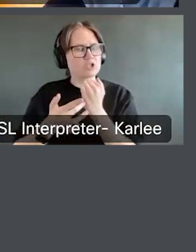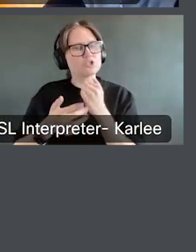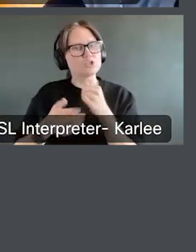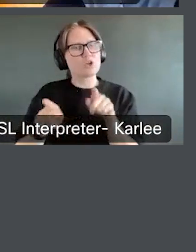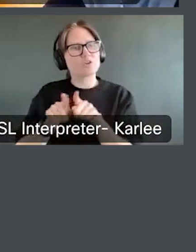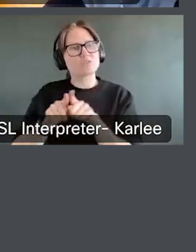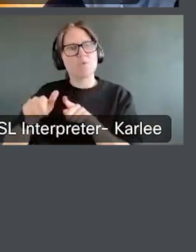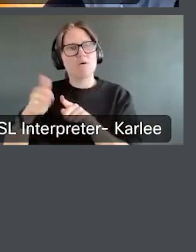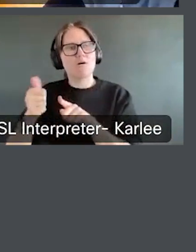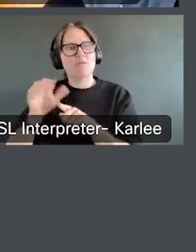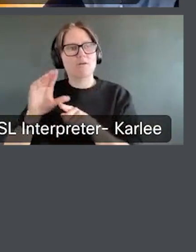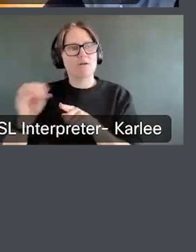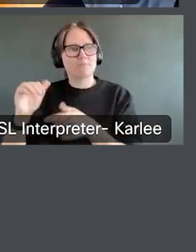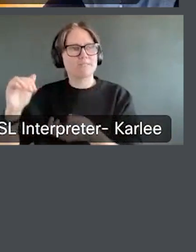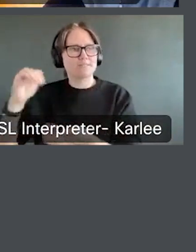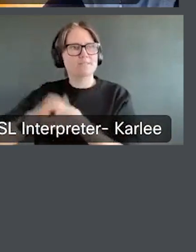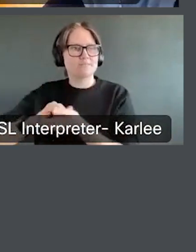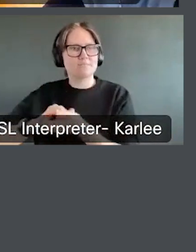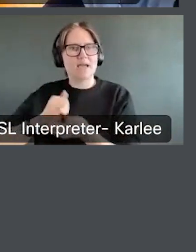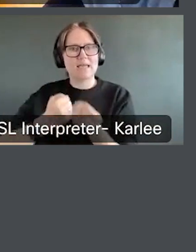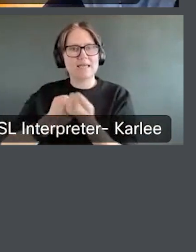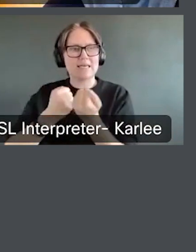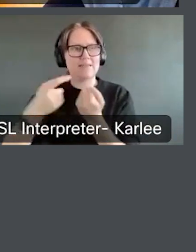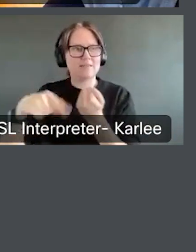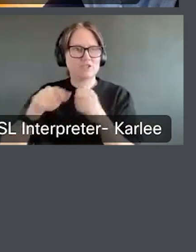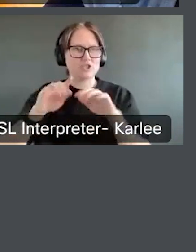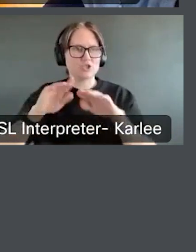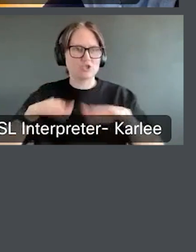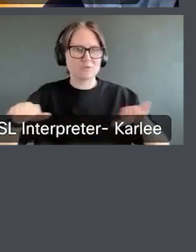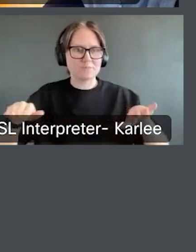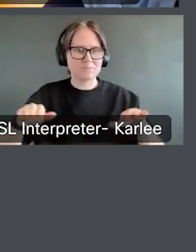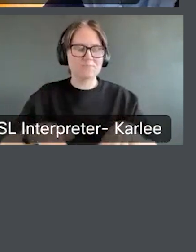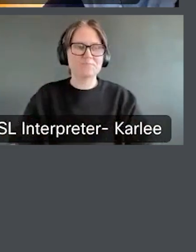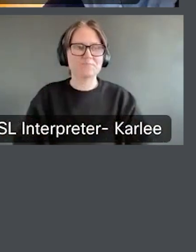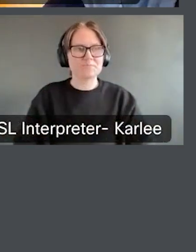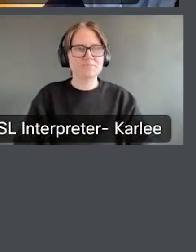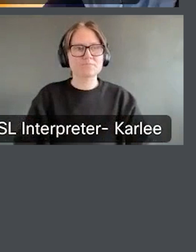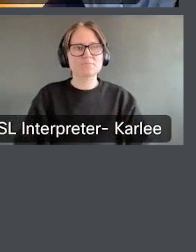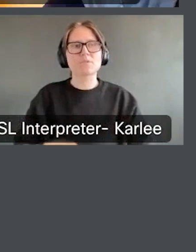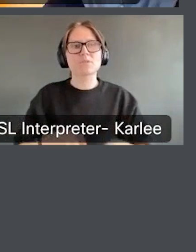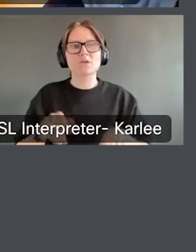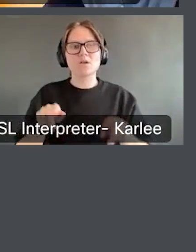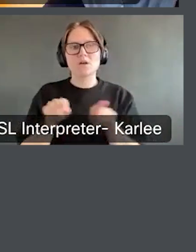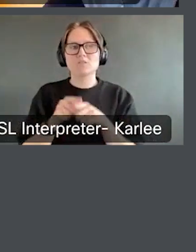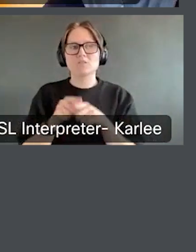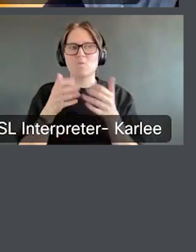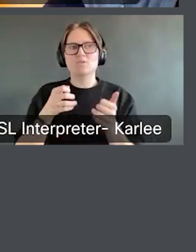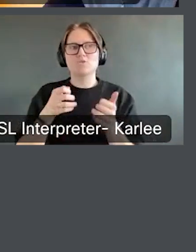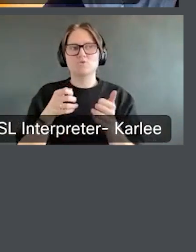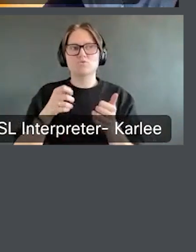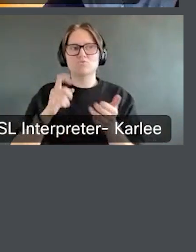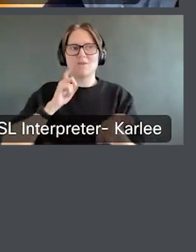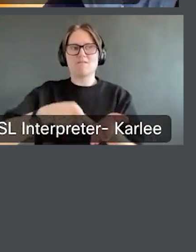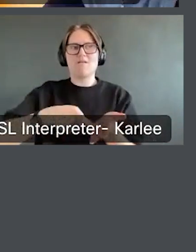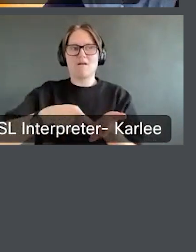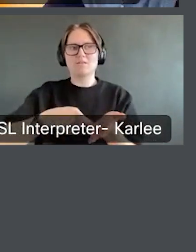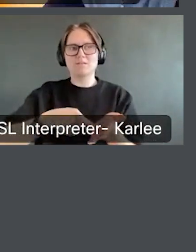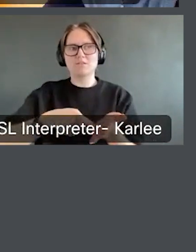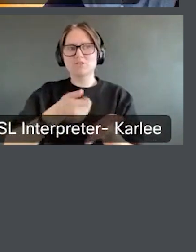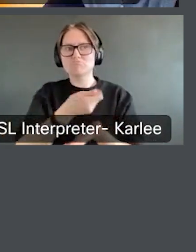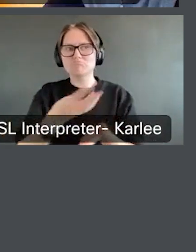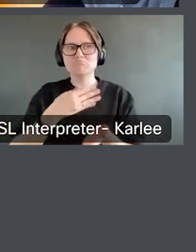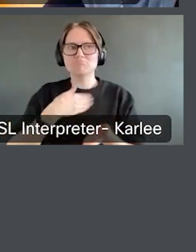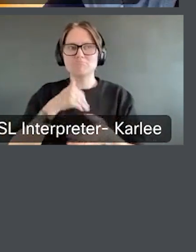that aid these children. And I also want to acknowledge at least a handful of my colleagues because I